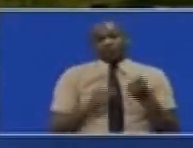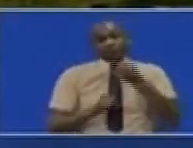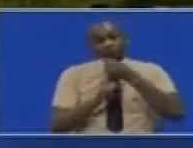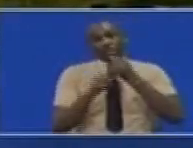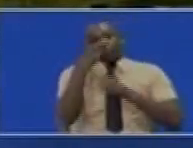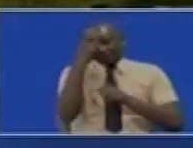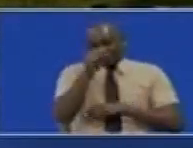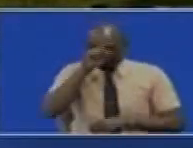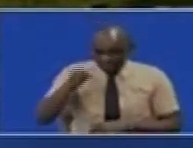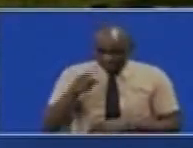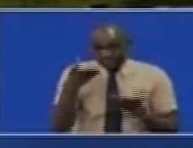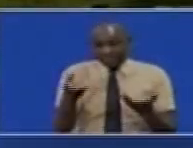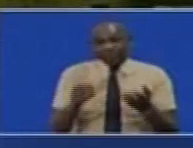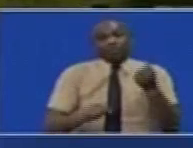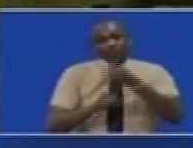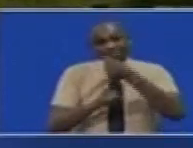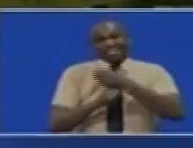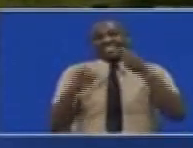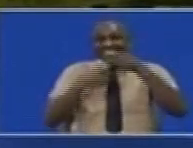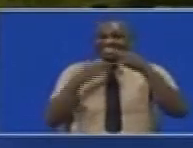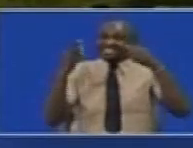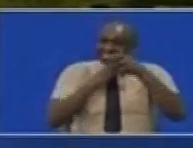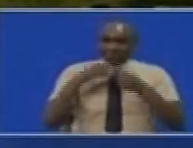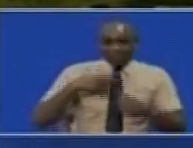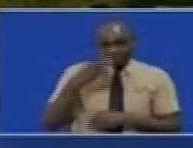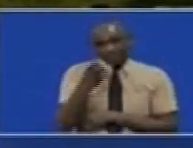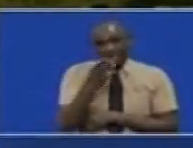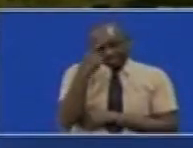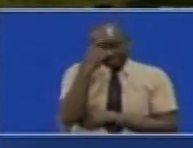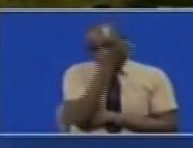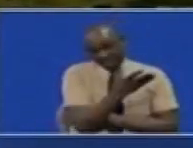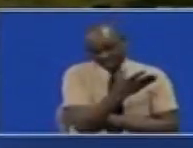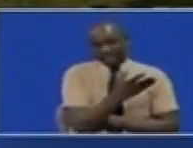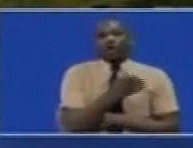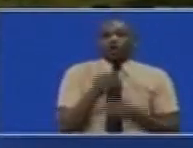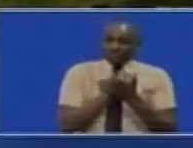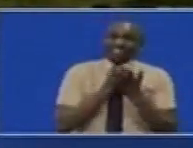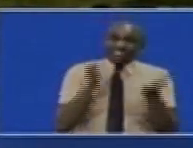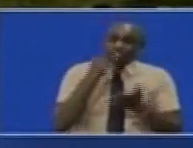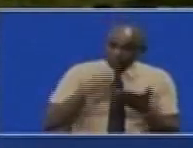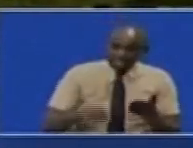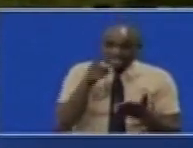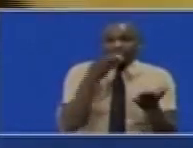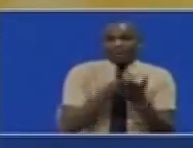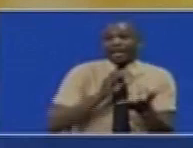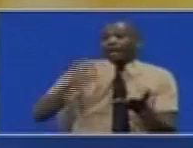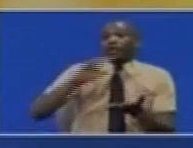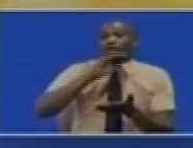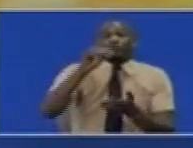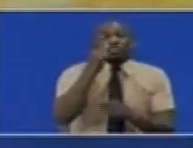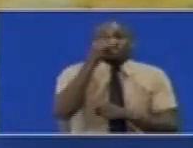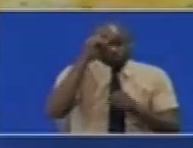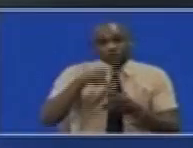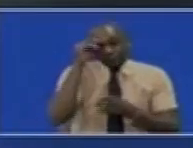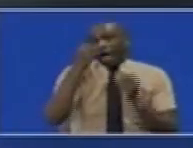25 million shillings spent on scholarships for 68 students in India. The Auditor General wants to know how the money was allocated for each